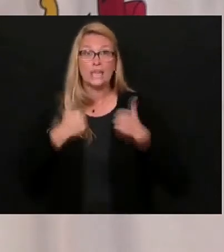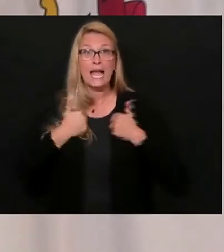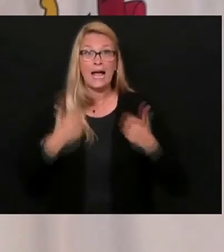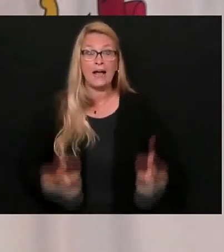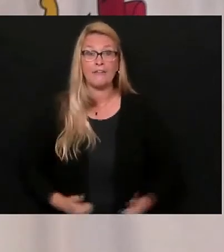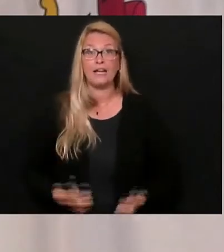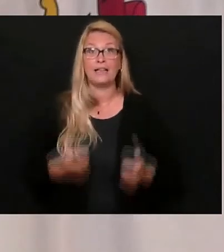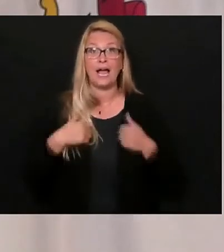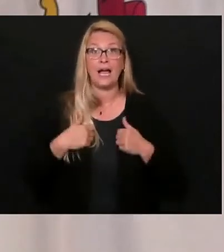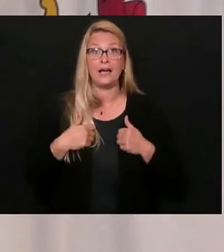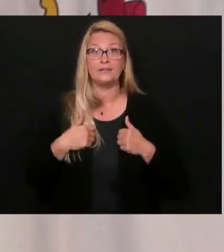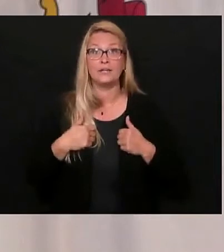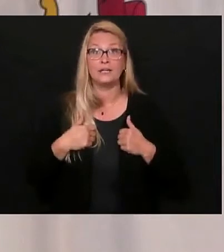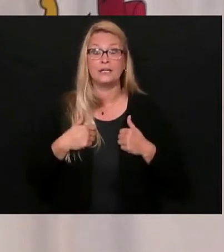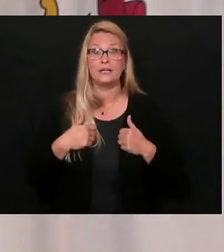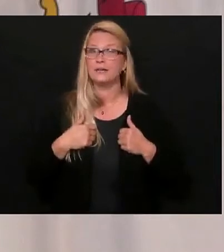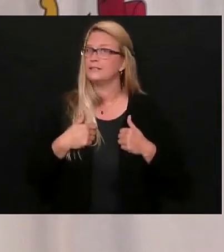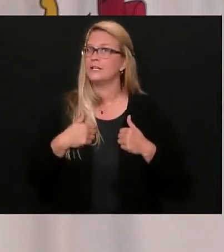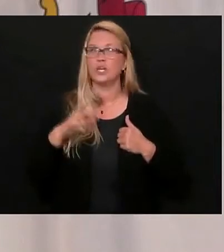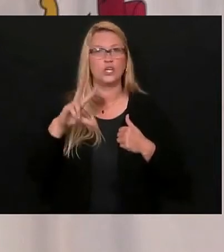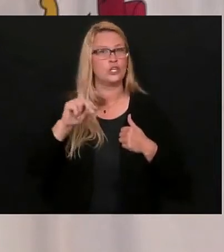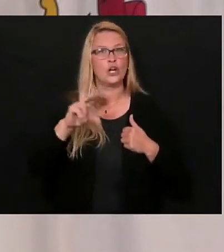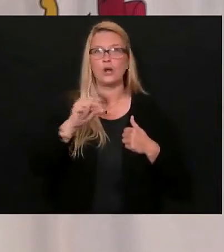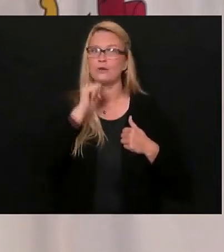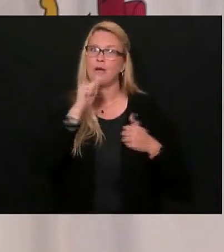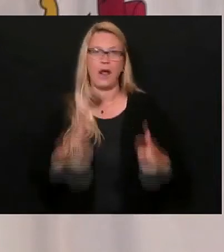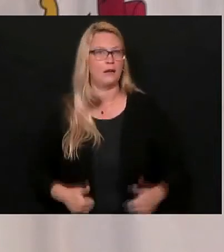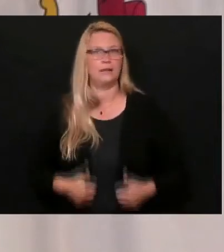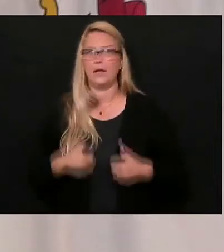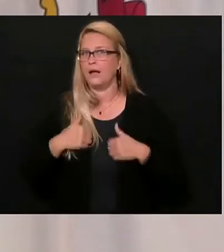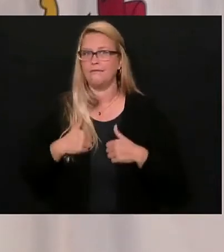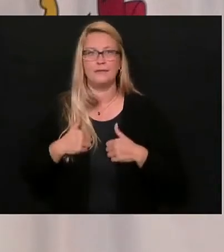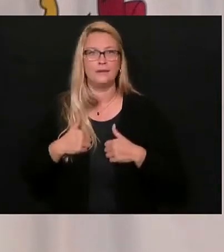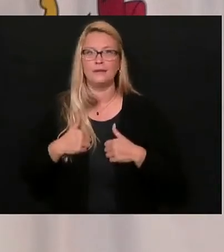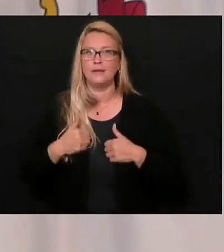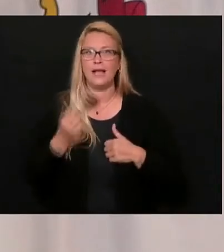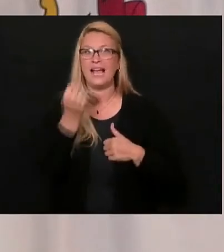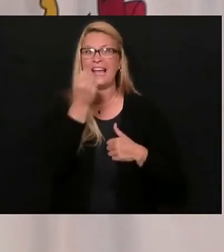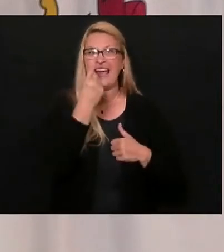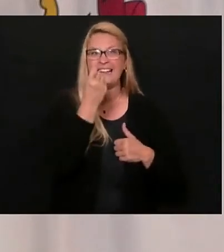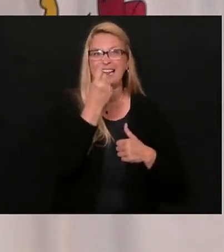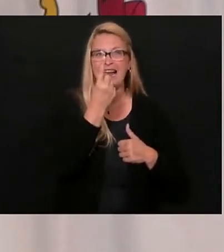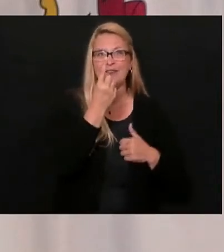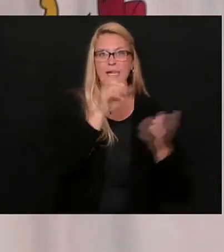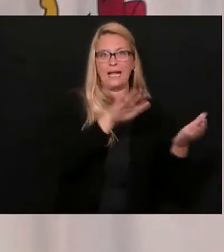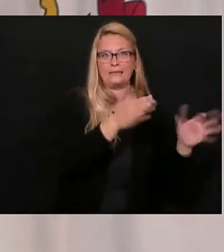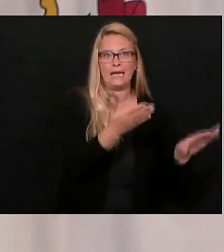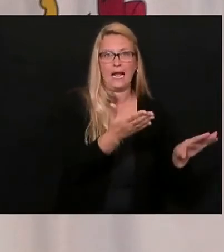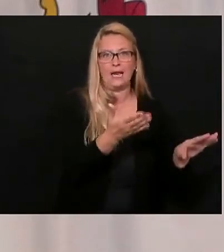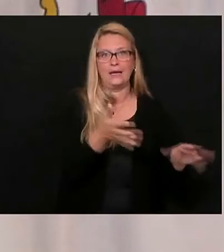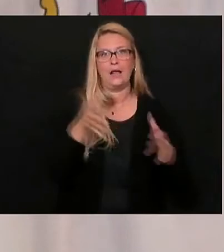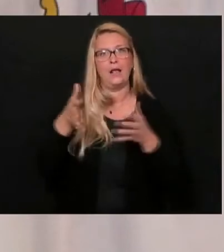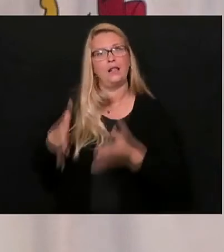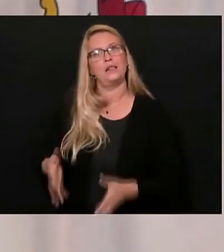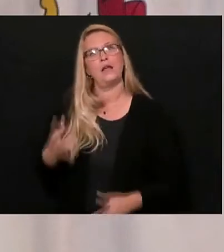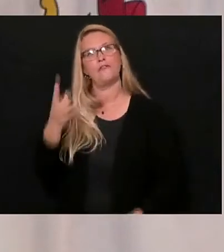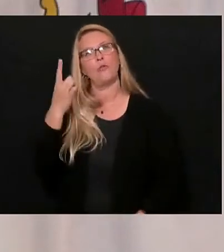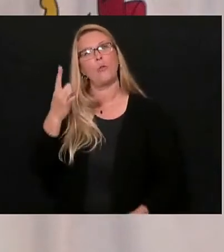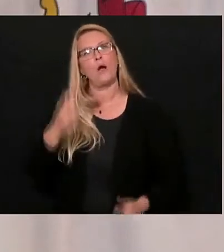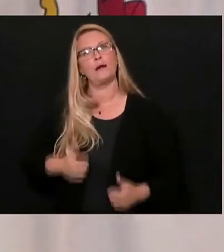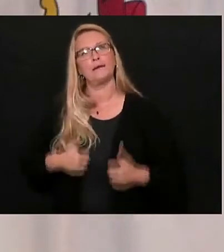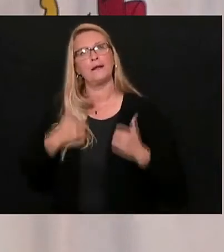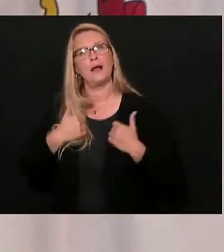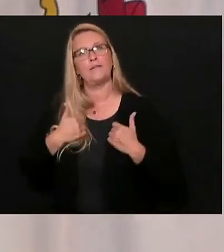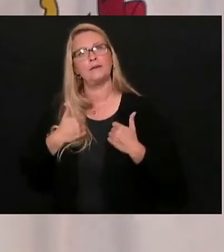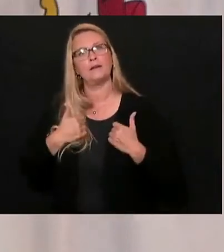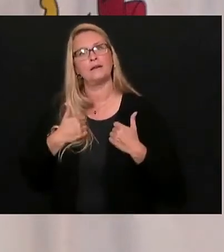alive. And then we found out they weren't. 11 out of 12 of them had passed. And one was alive and then